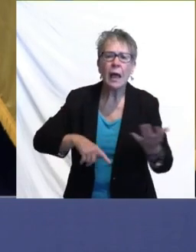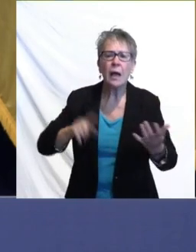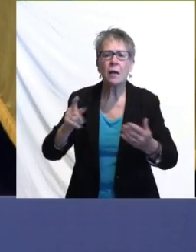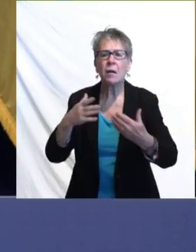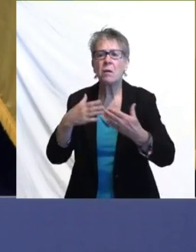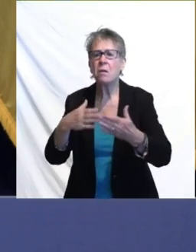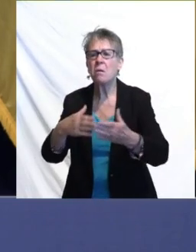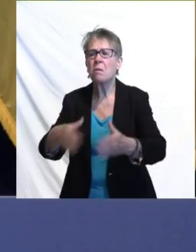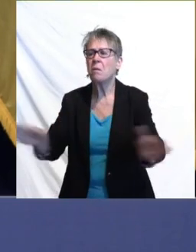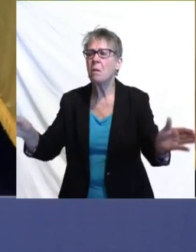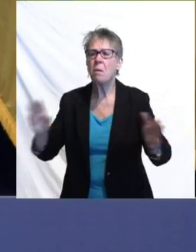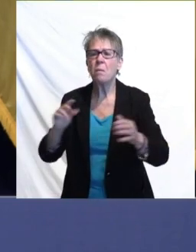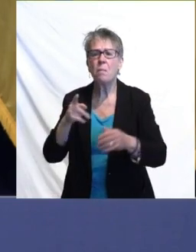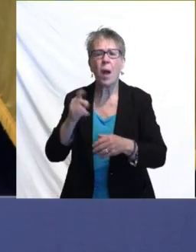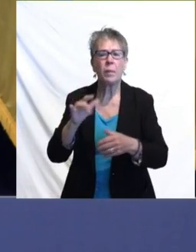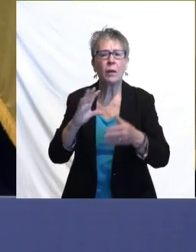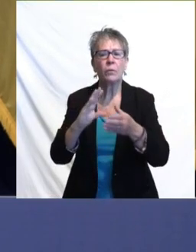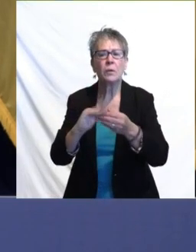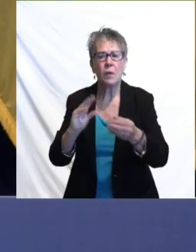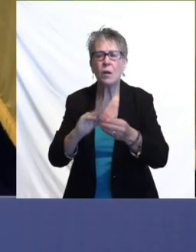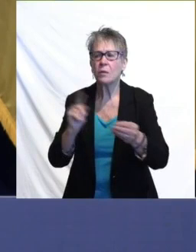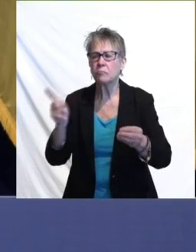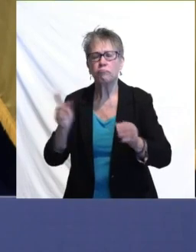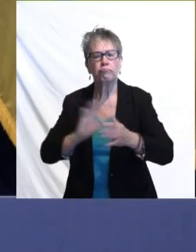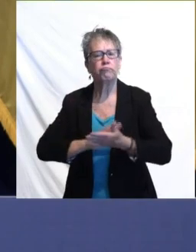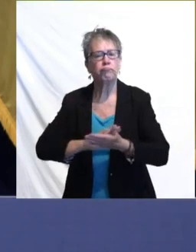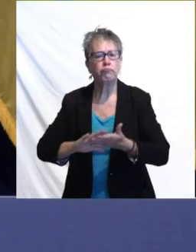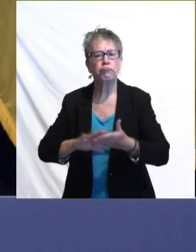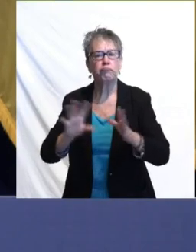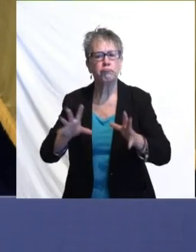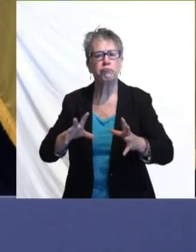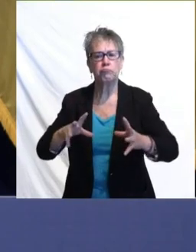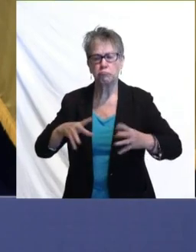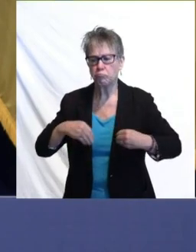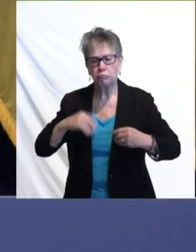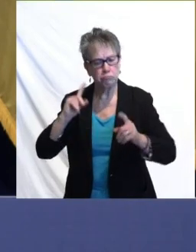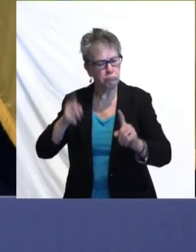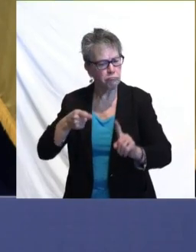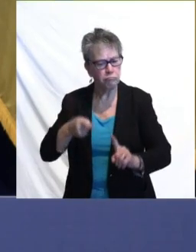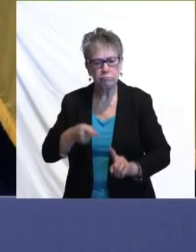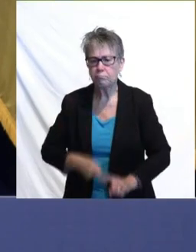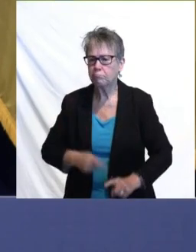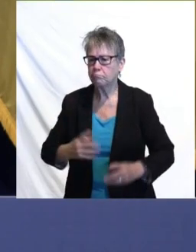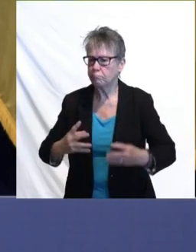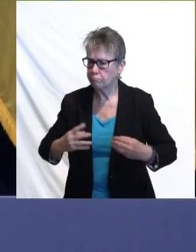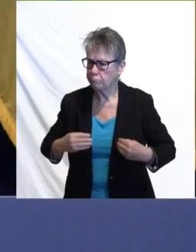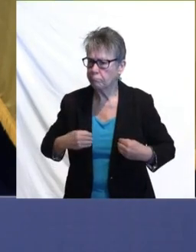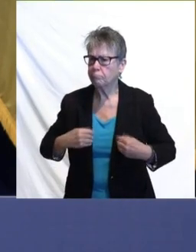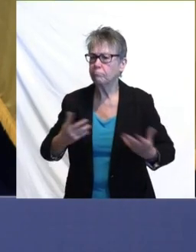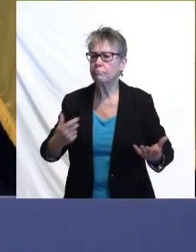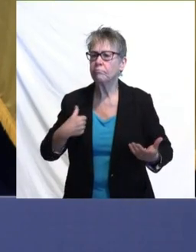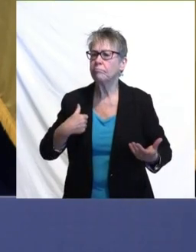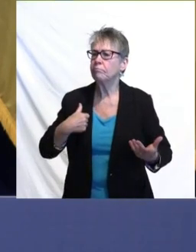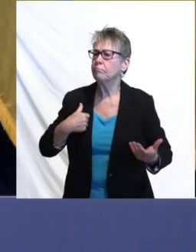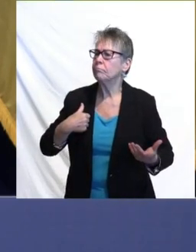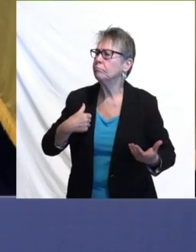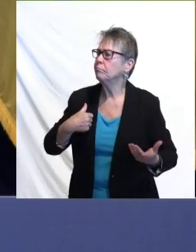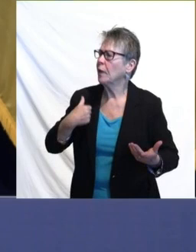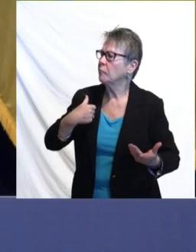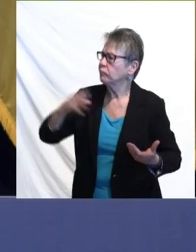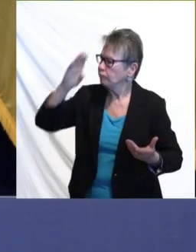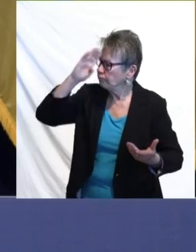were also gracious and on point. So I salute him. I wish him and his family nothing but the very